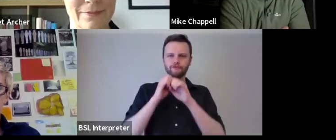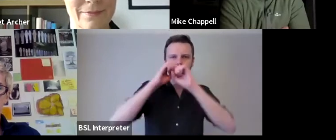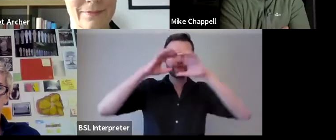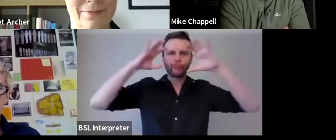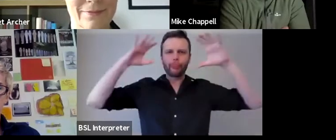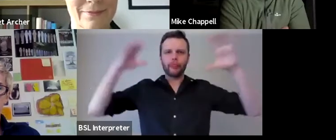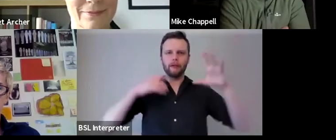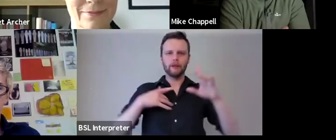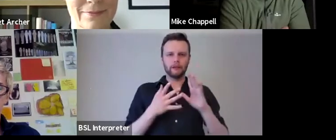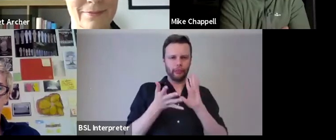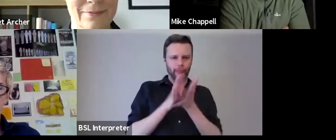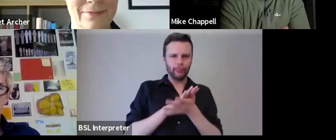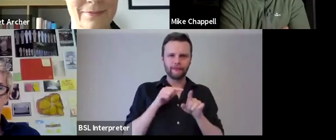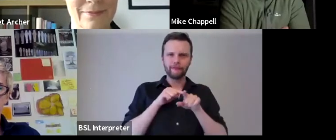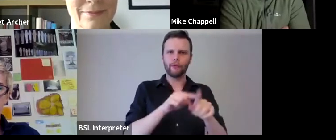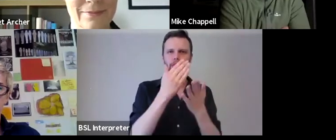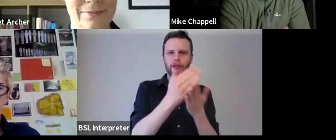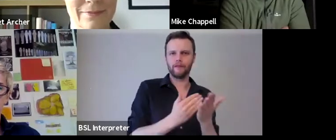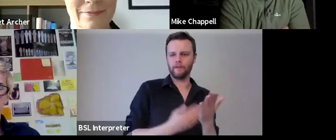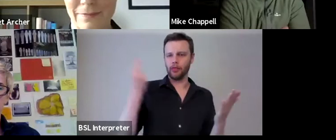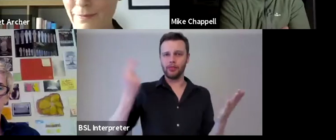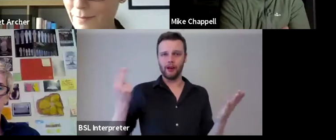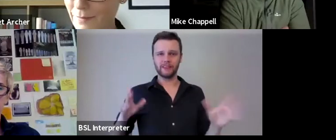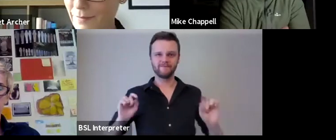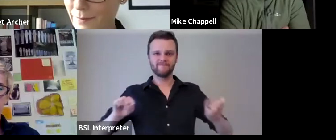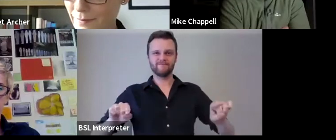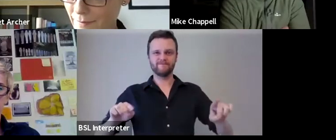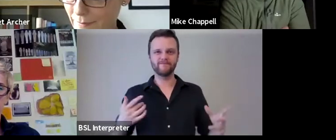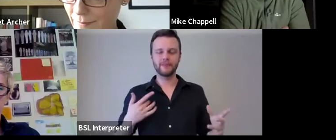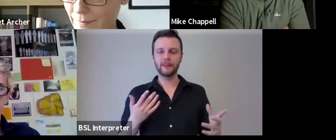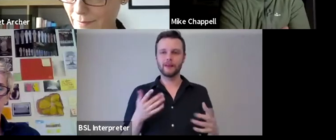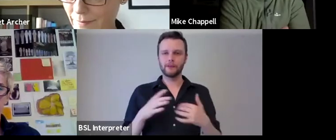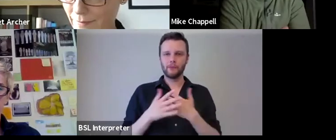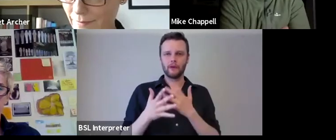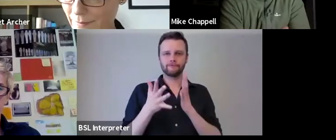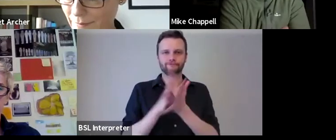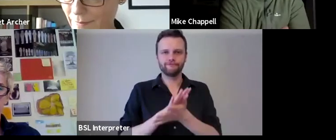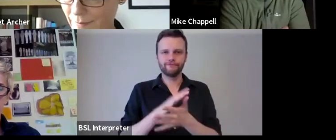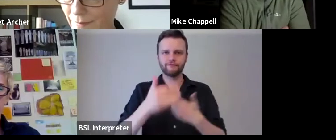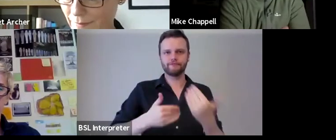how disobedient they are towards the artist agency, but are more ingrained towards the data sets themselves,